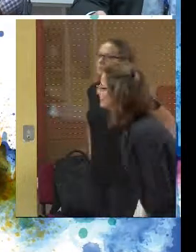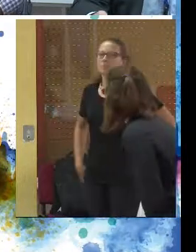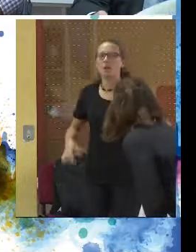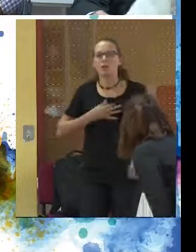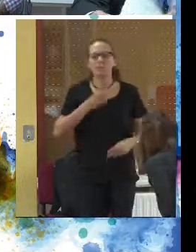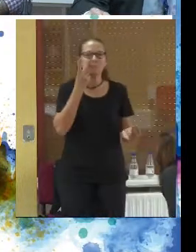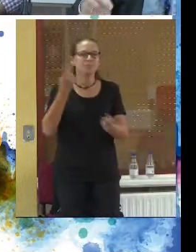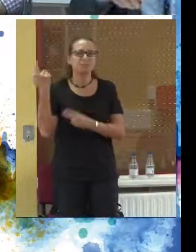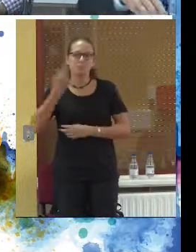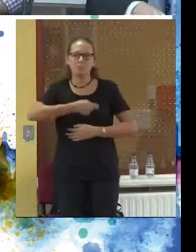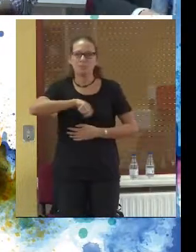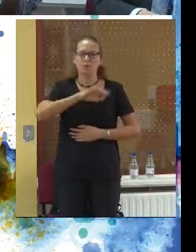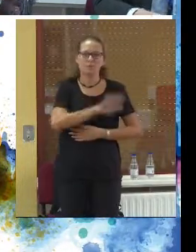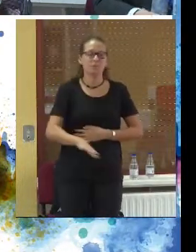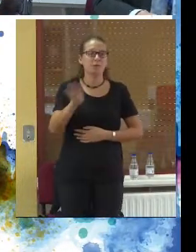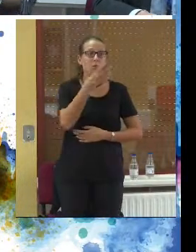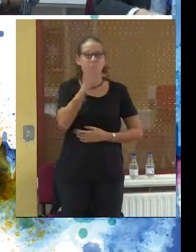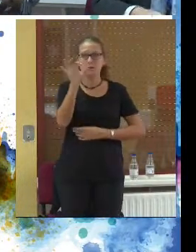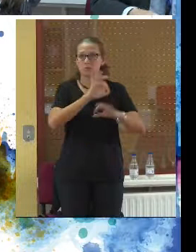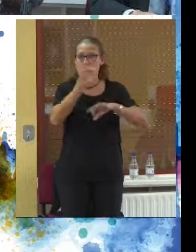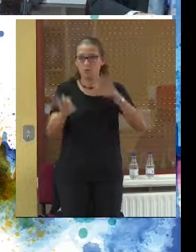than 40 organizations working with this